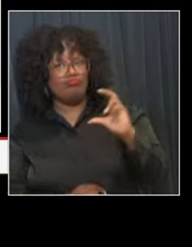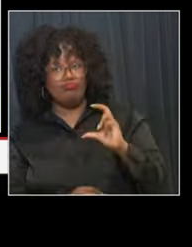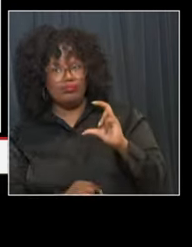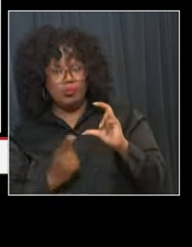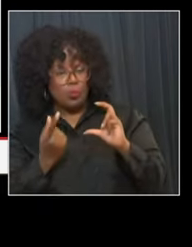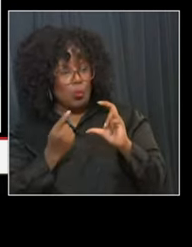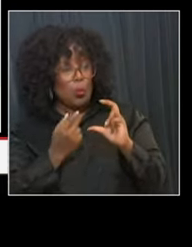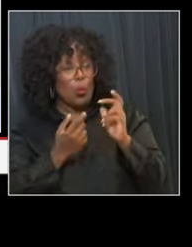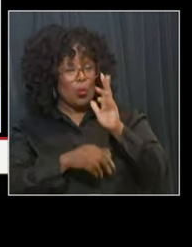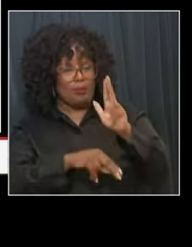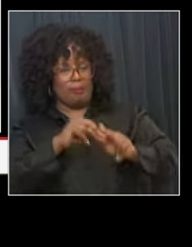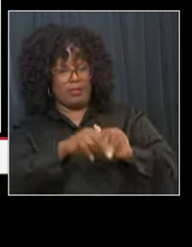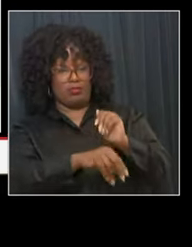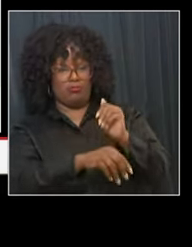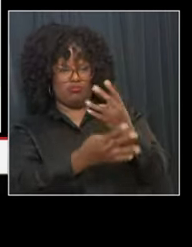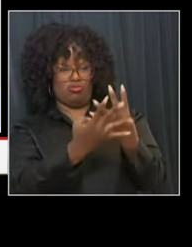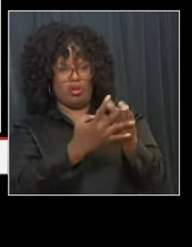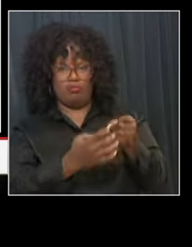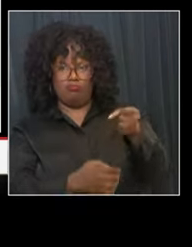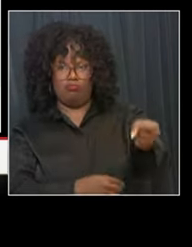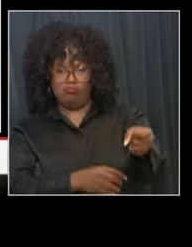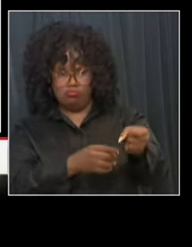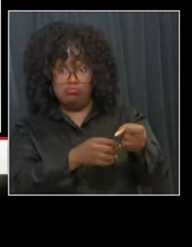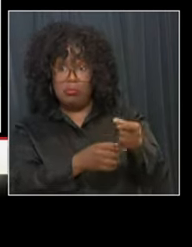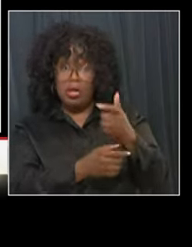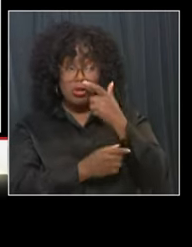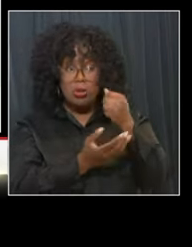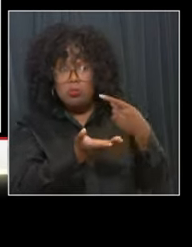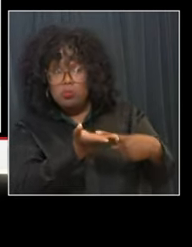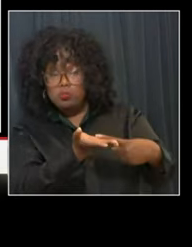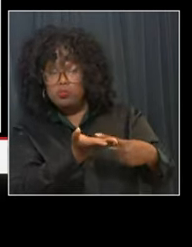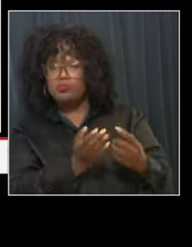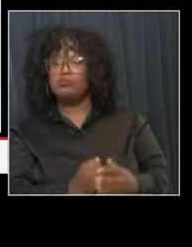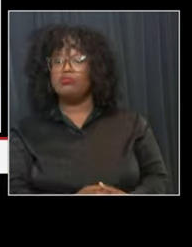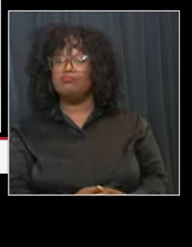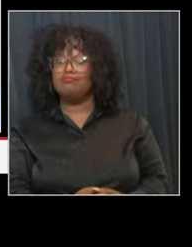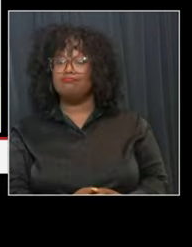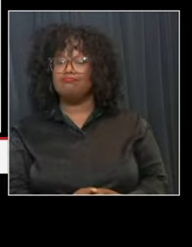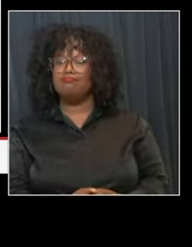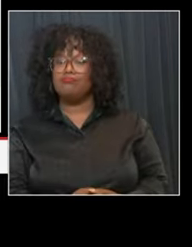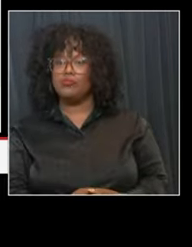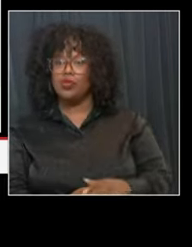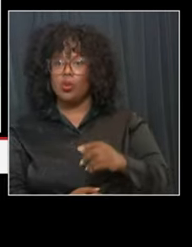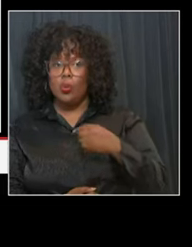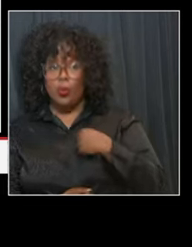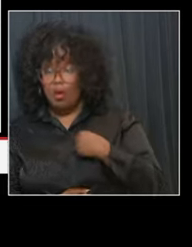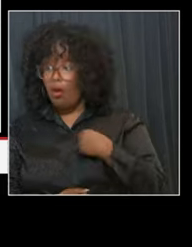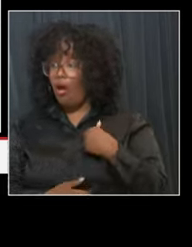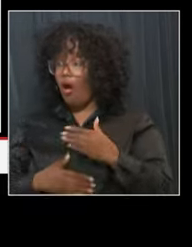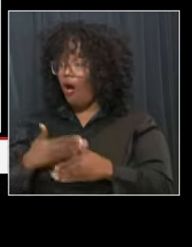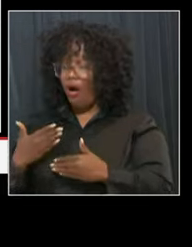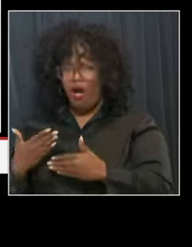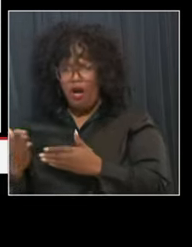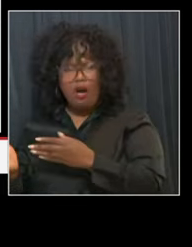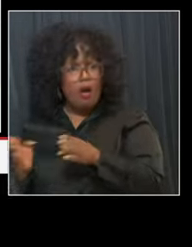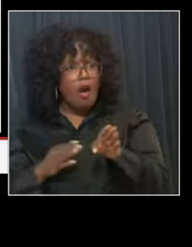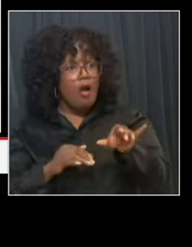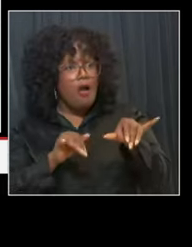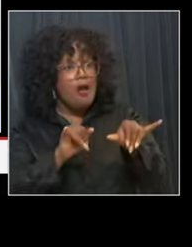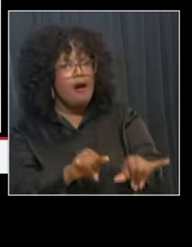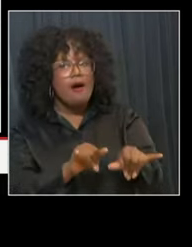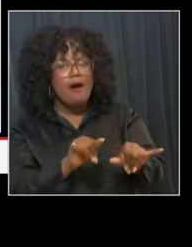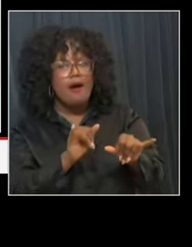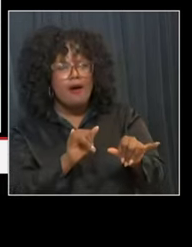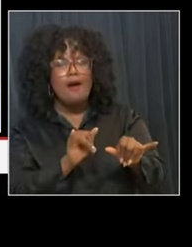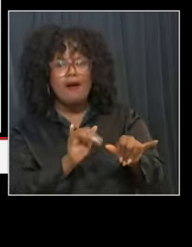honestly, in our process internally, we turned our attention to that, not at the beginning. But when the planning process has been going on for a few